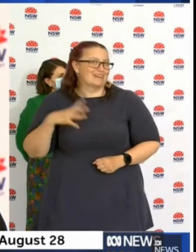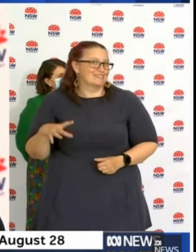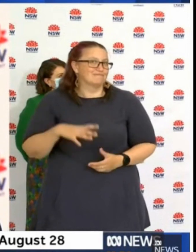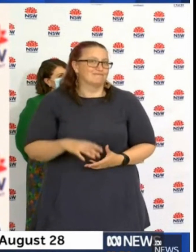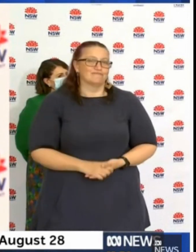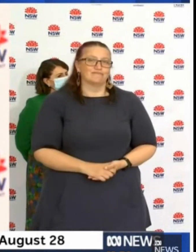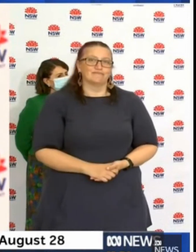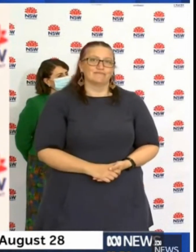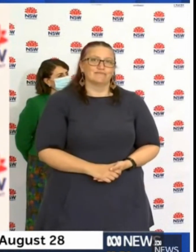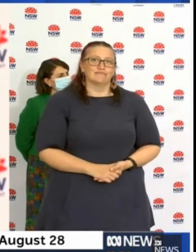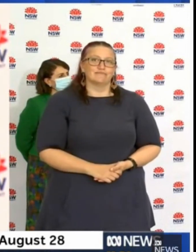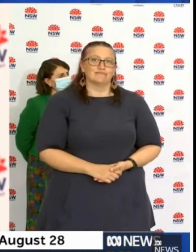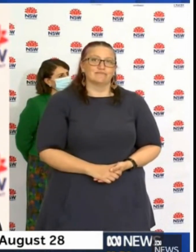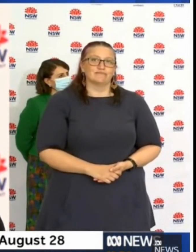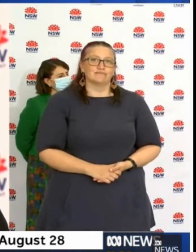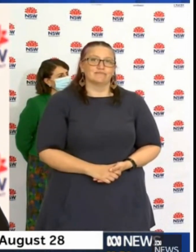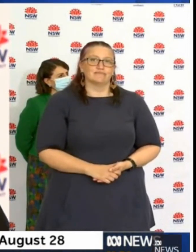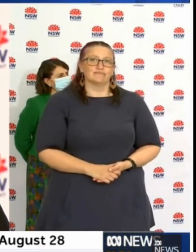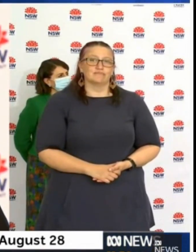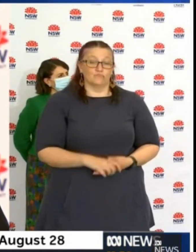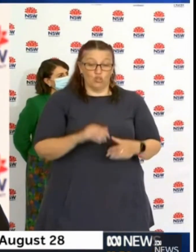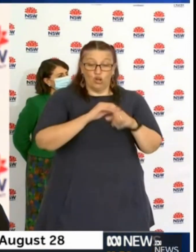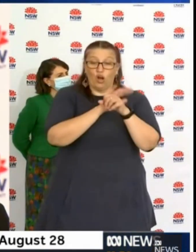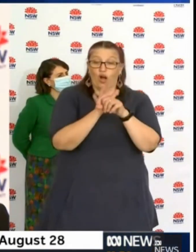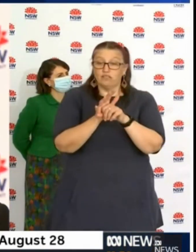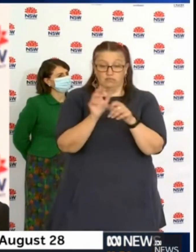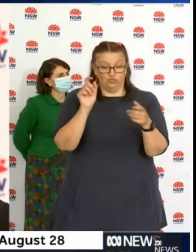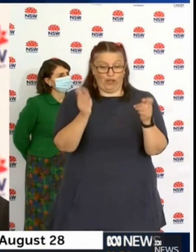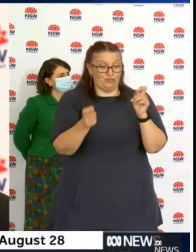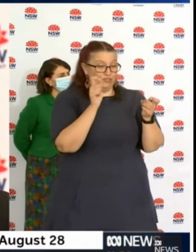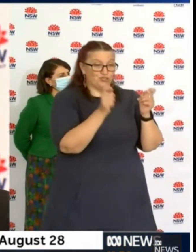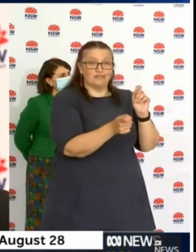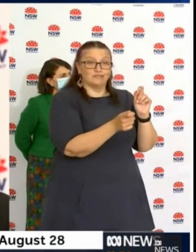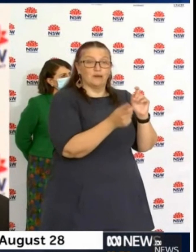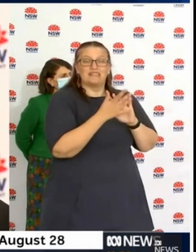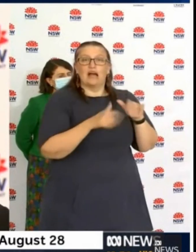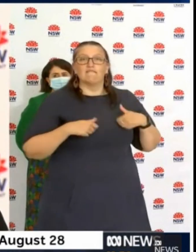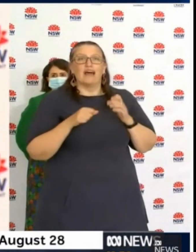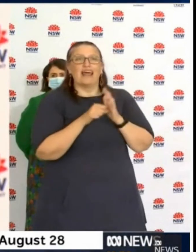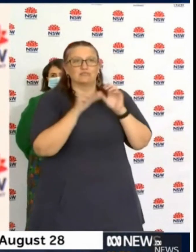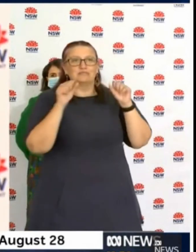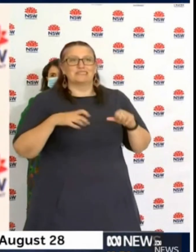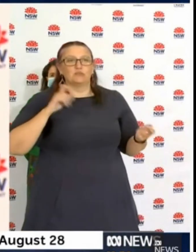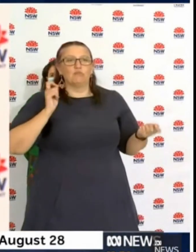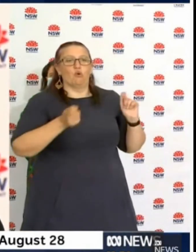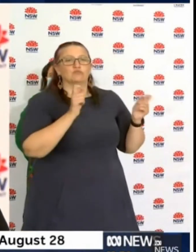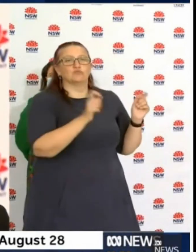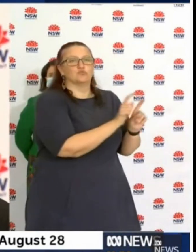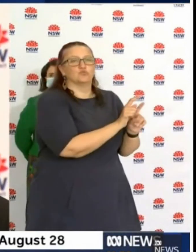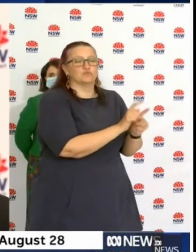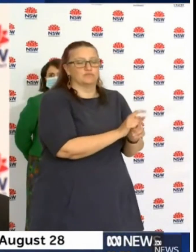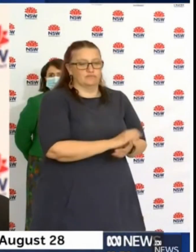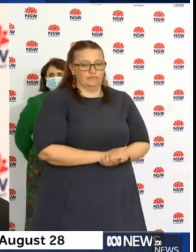mean, the reality is the pandemic is evolving, and as that situation evolves, so will our financial support.